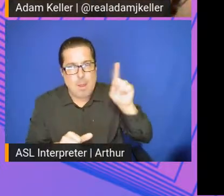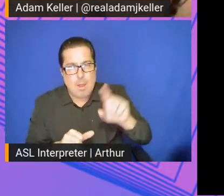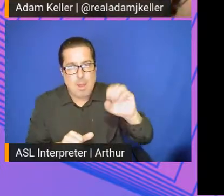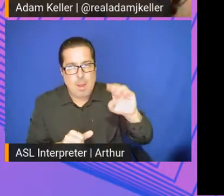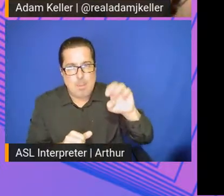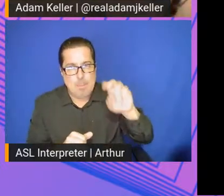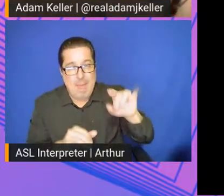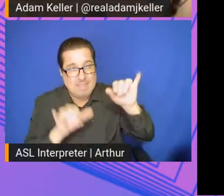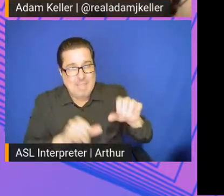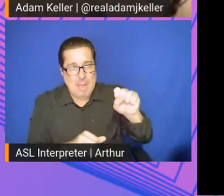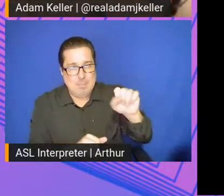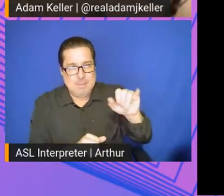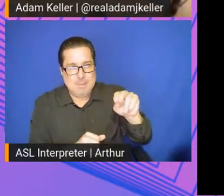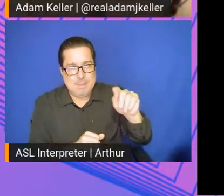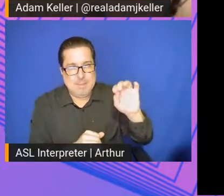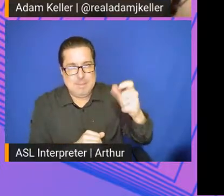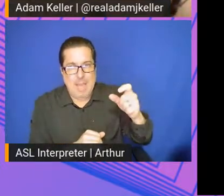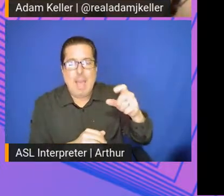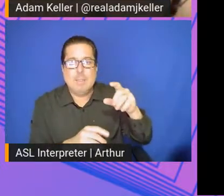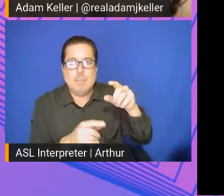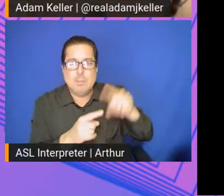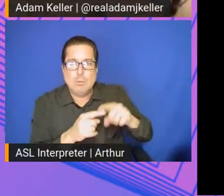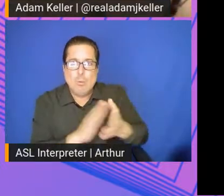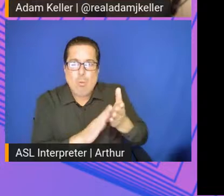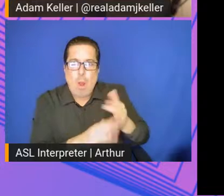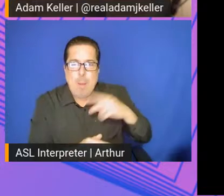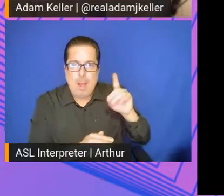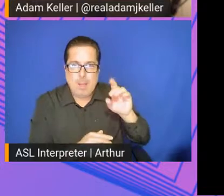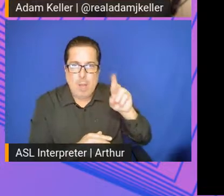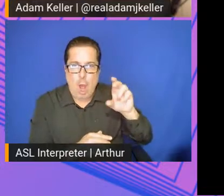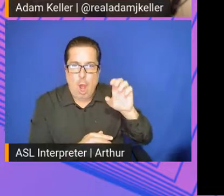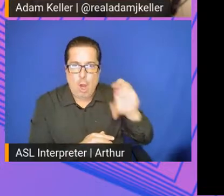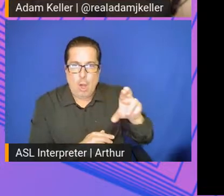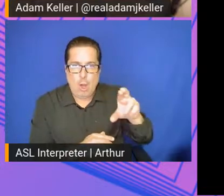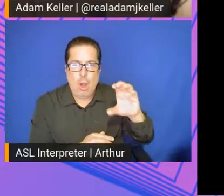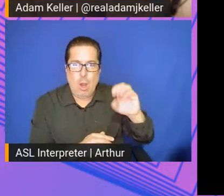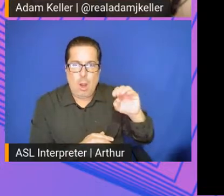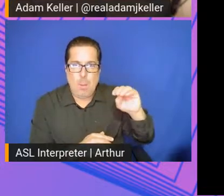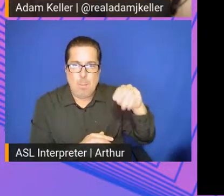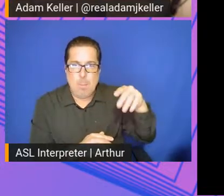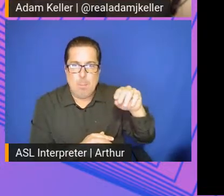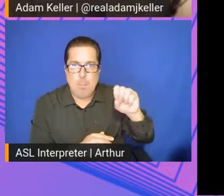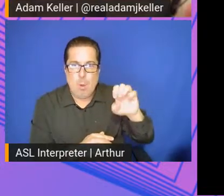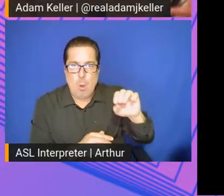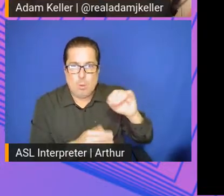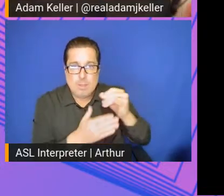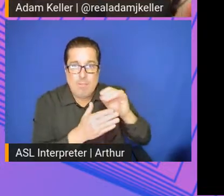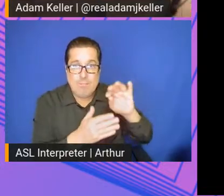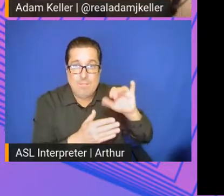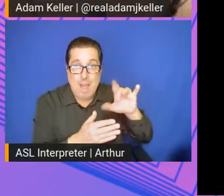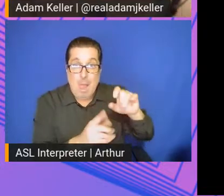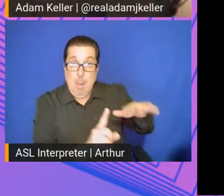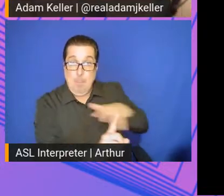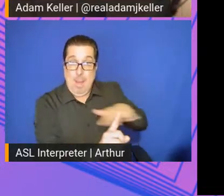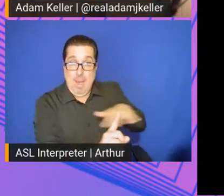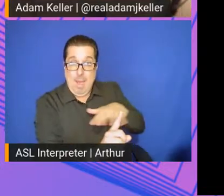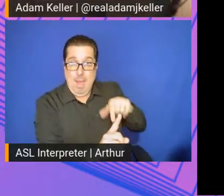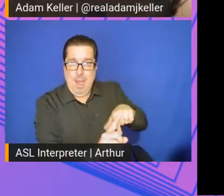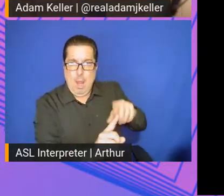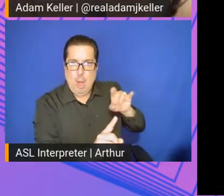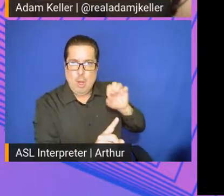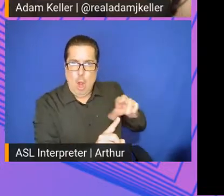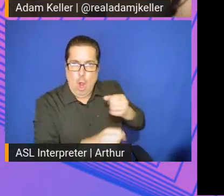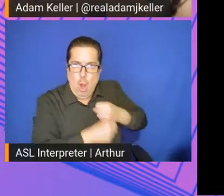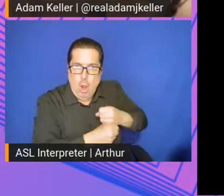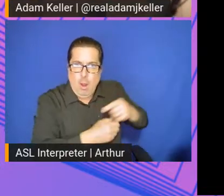defined in my Docker Compose file, but what's happening is behind the scenes, Docker Compose actually built all of these resources in AWS